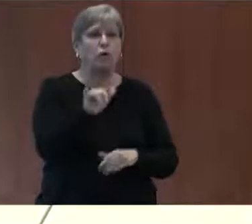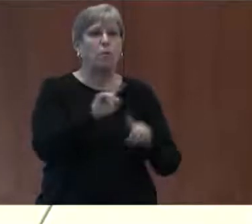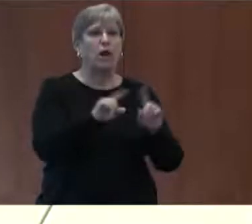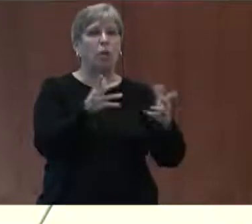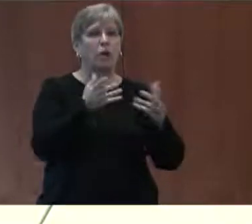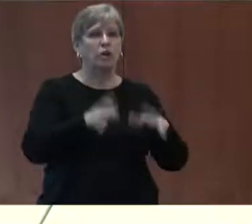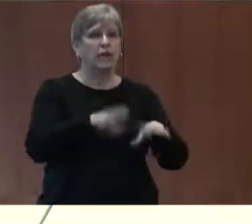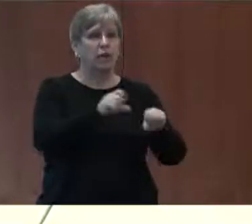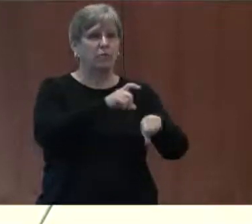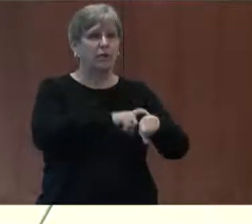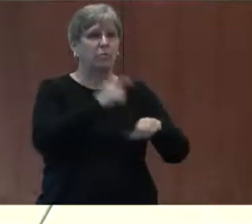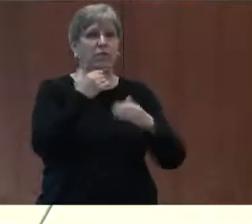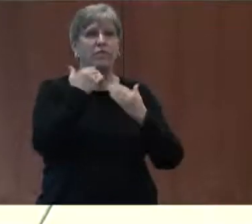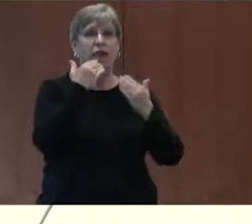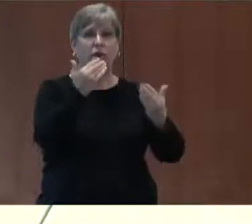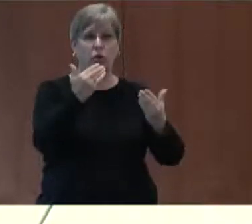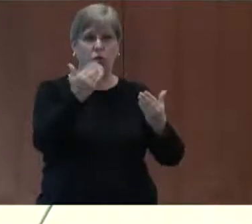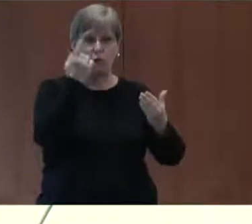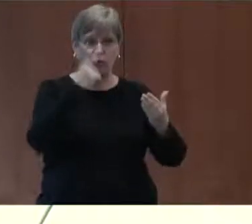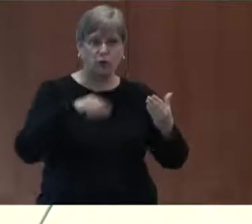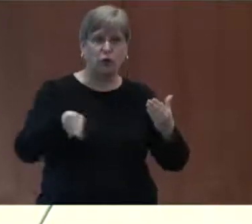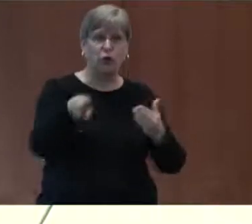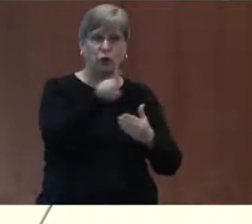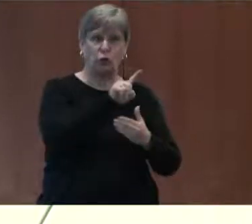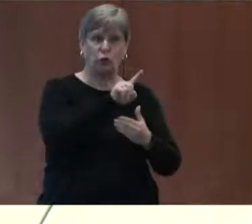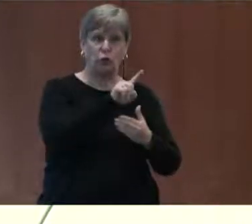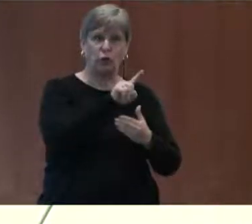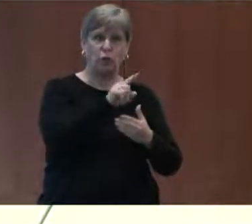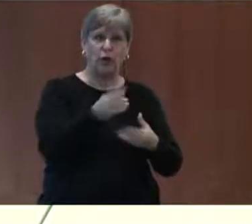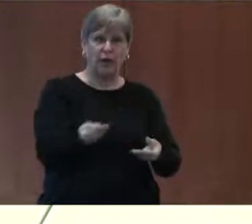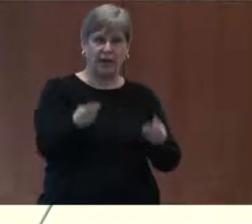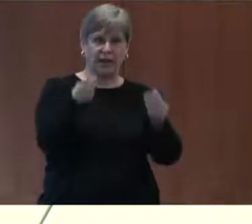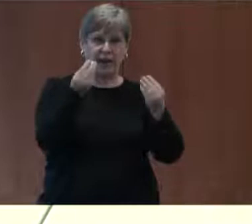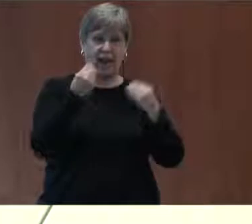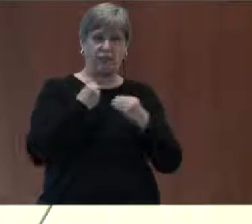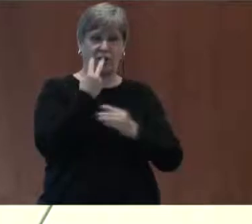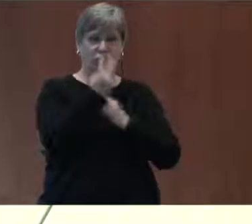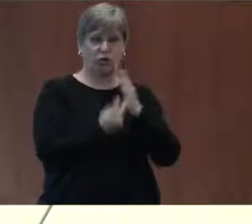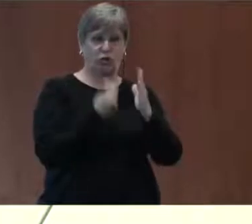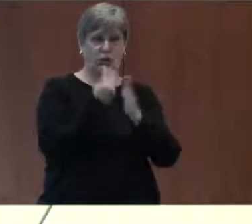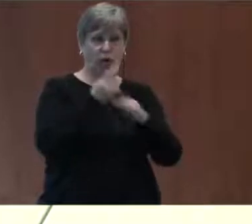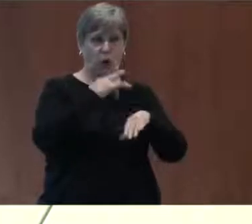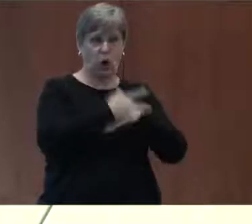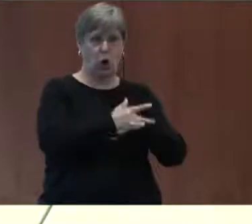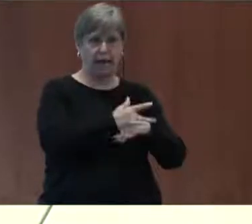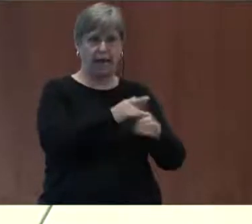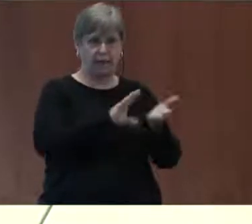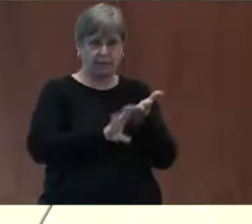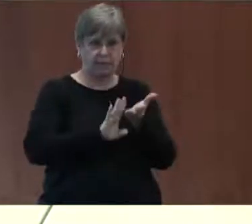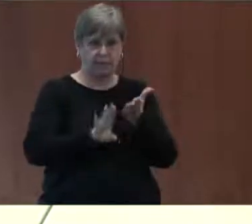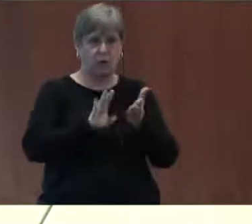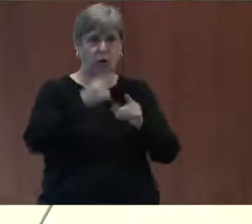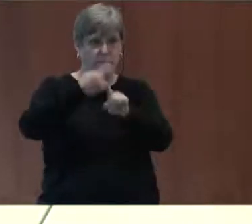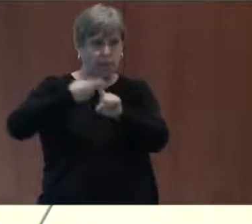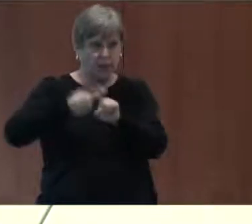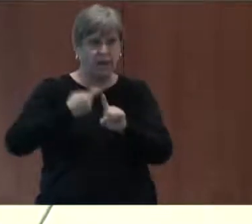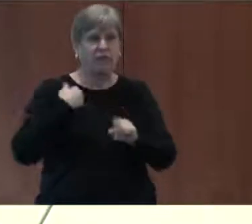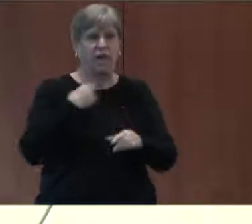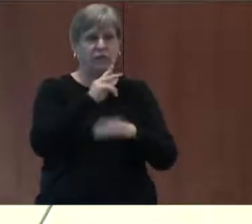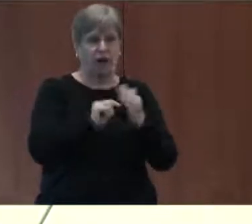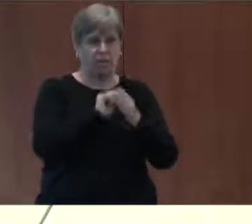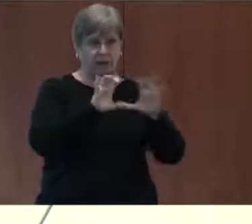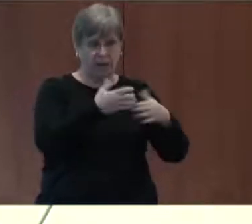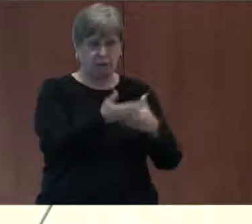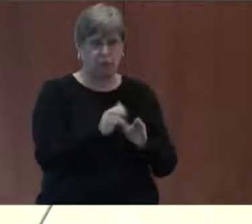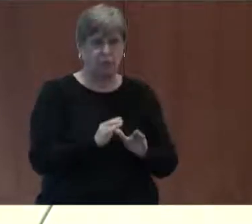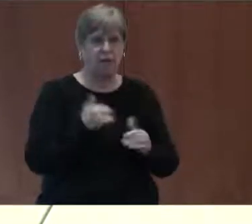you for you gave us 2-hour early dismissals every month to have time in our